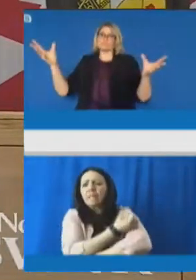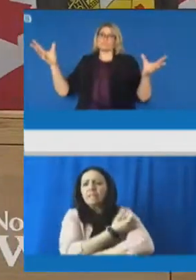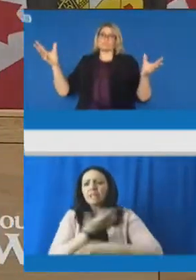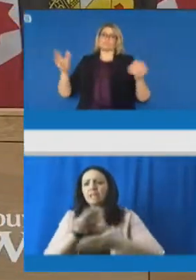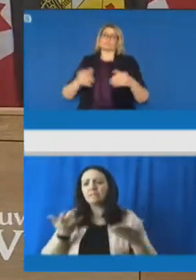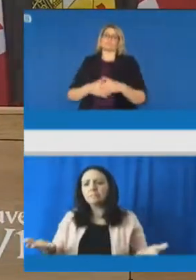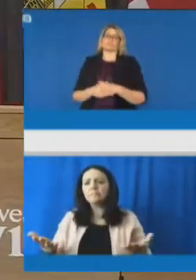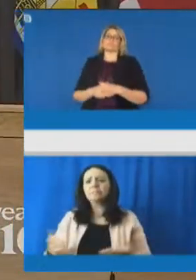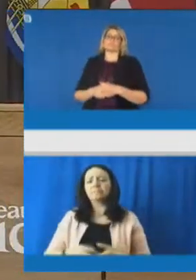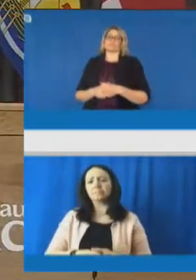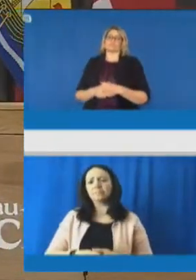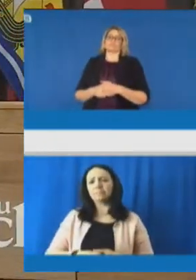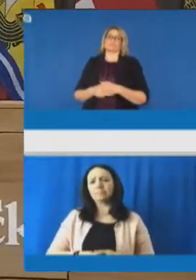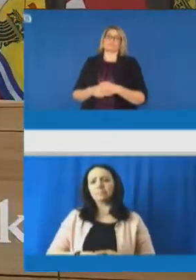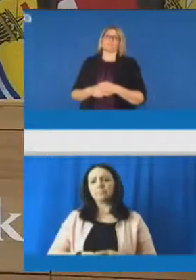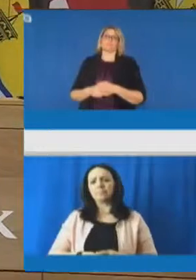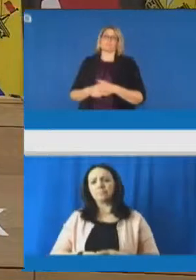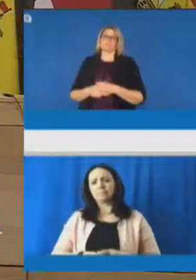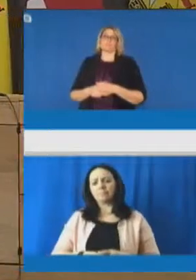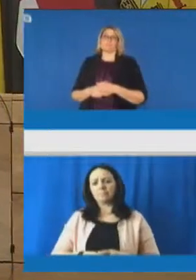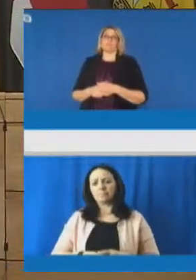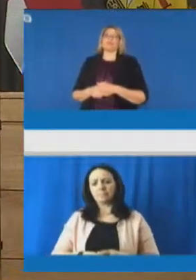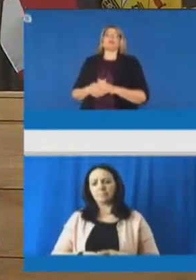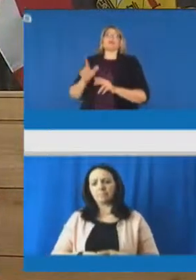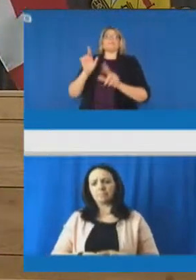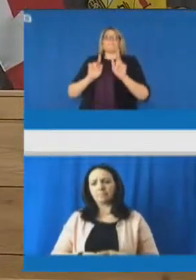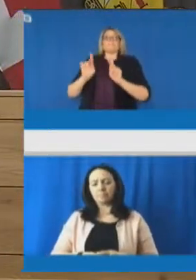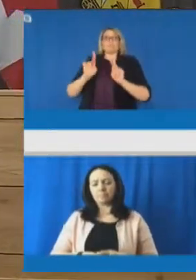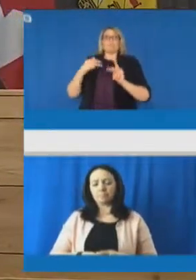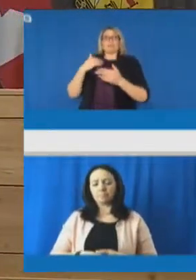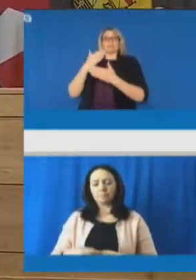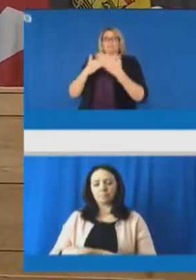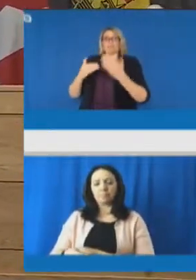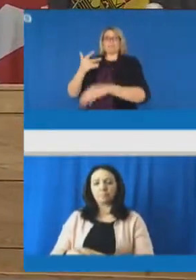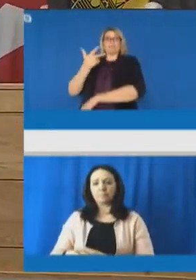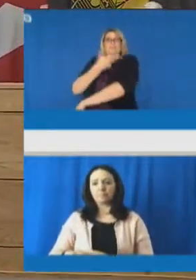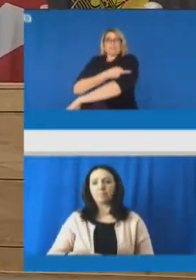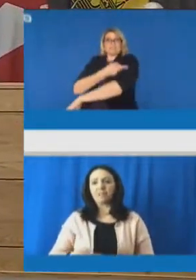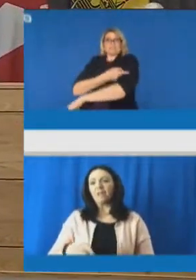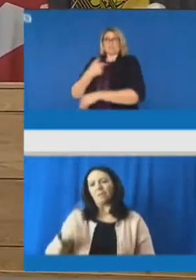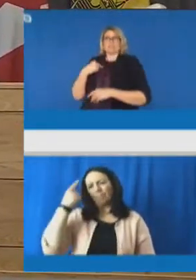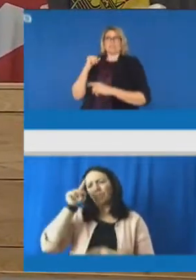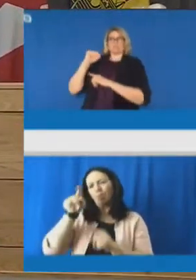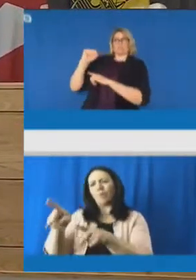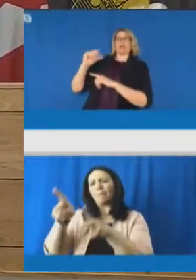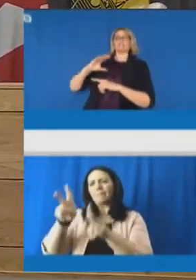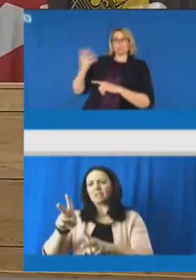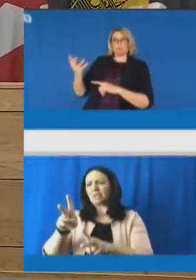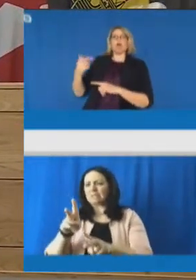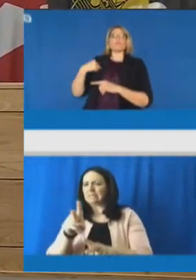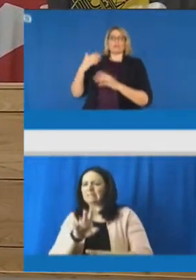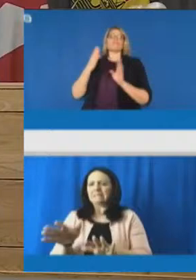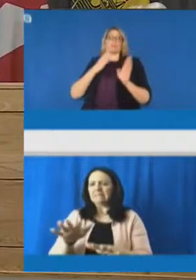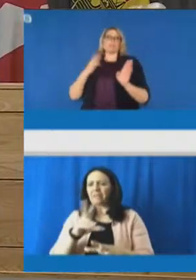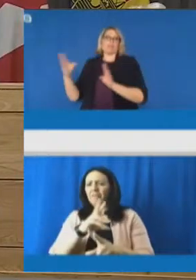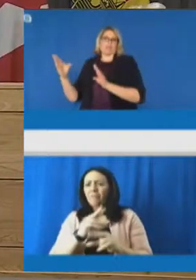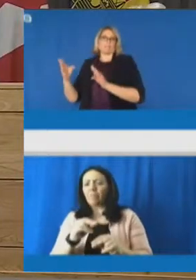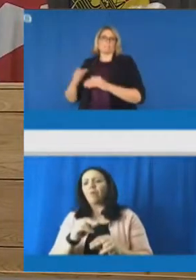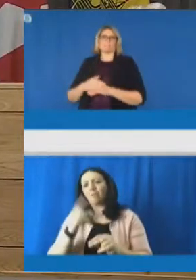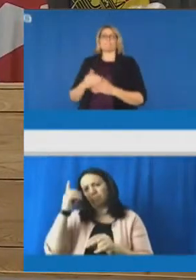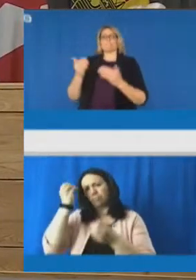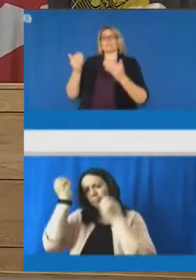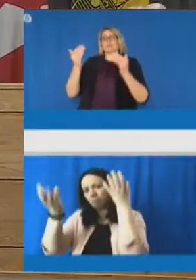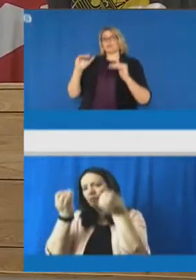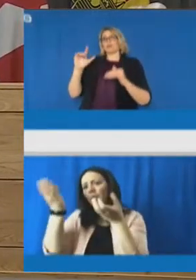that. Obviously, we prioritize healthcare workers and those who work in long-term care homes, I suspect because of that reason. So